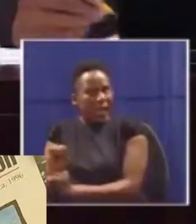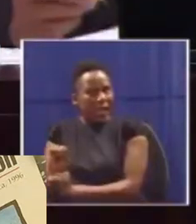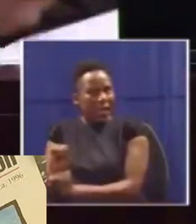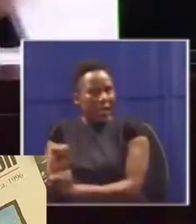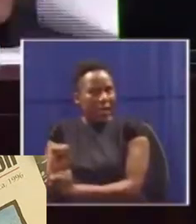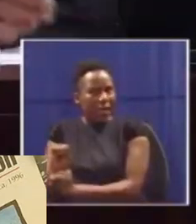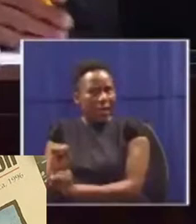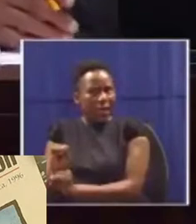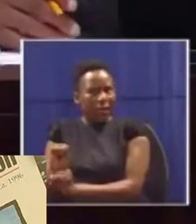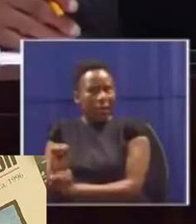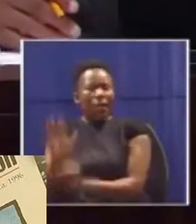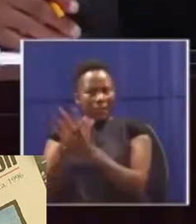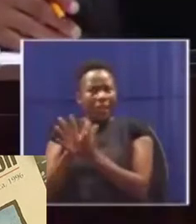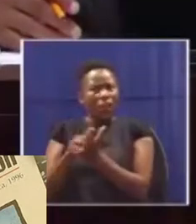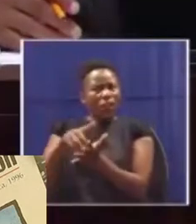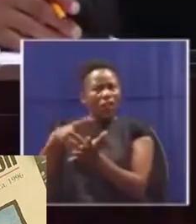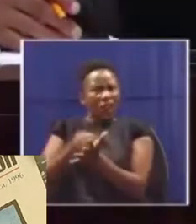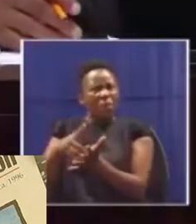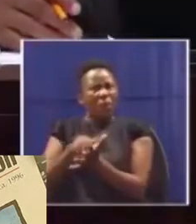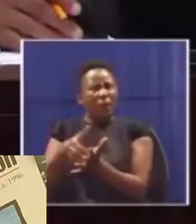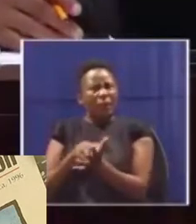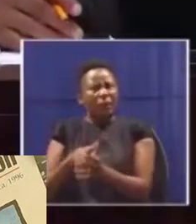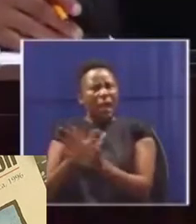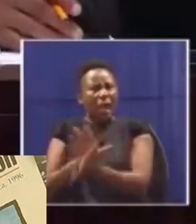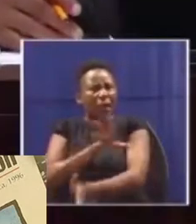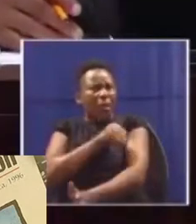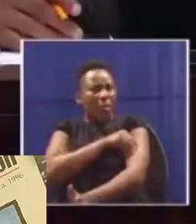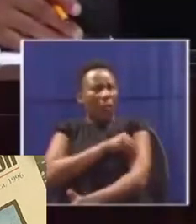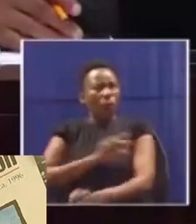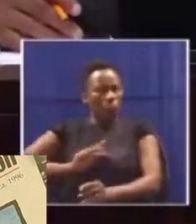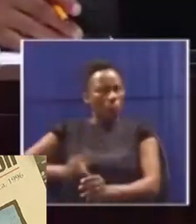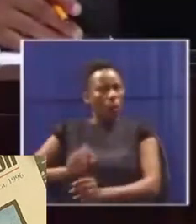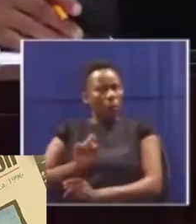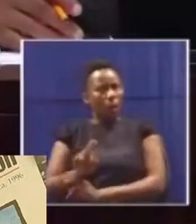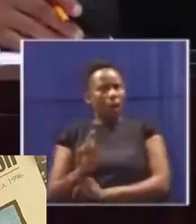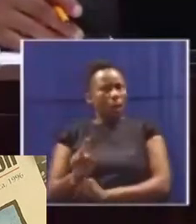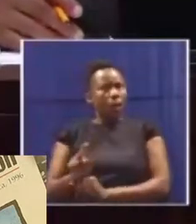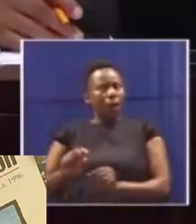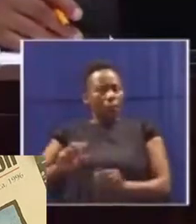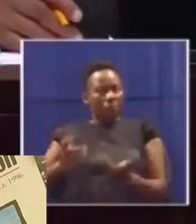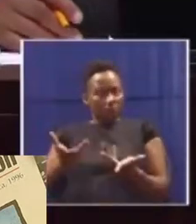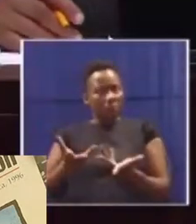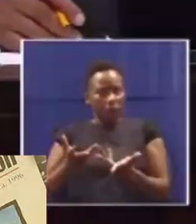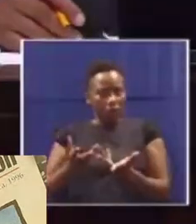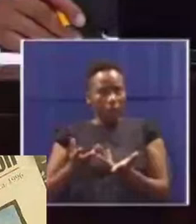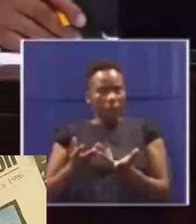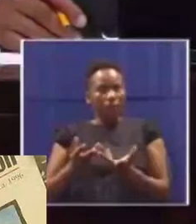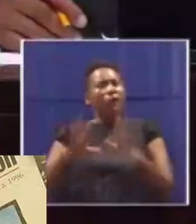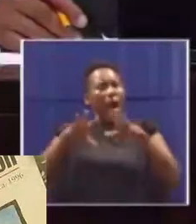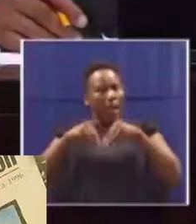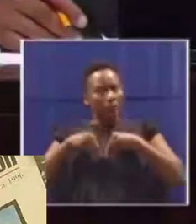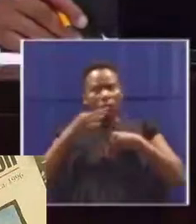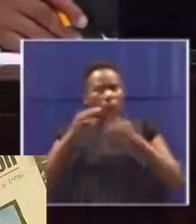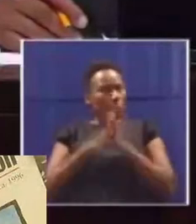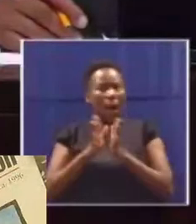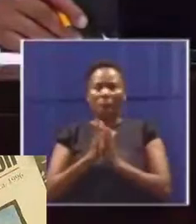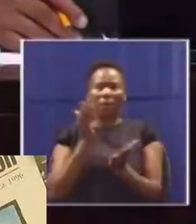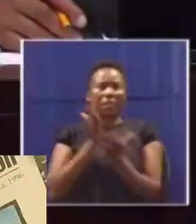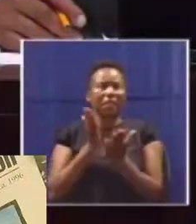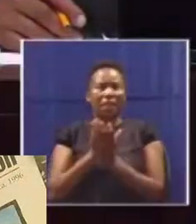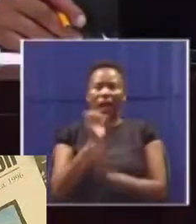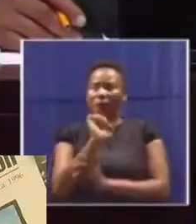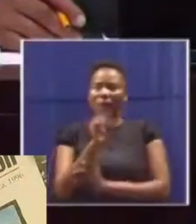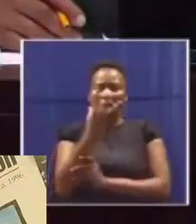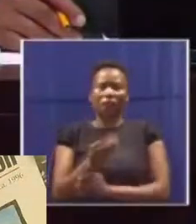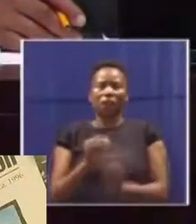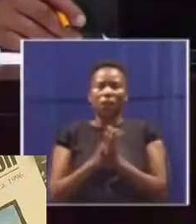thrives on the vulnerability and economic deprivation of women, is admitting its own inability to realize